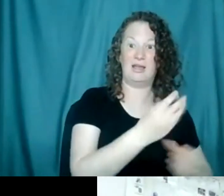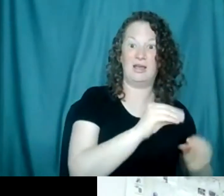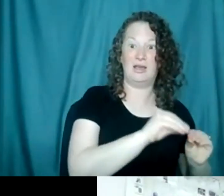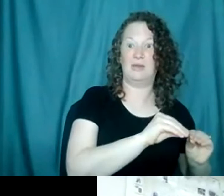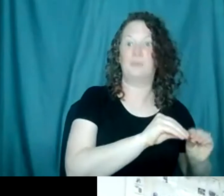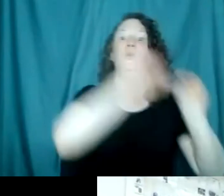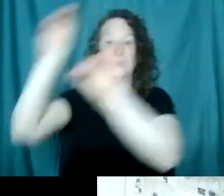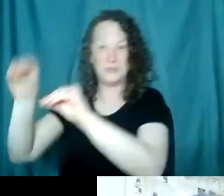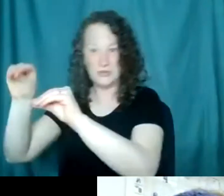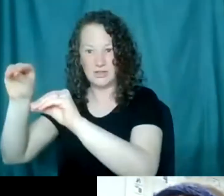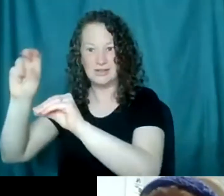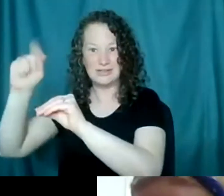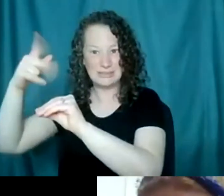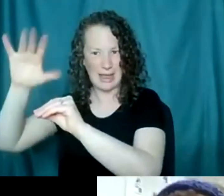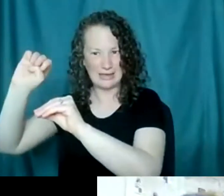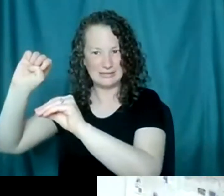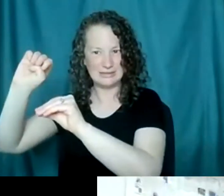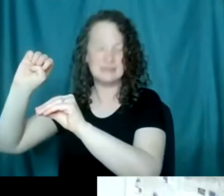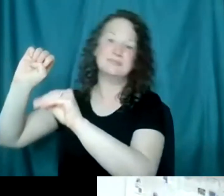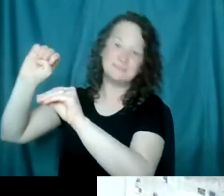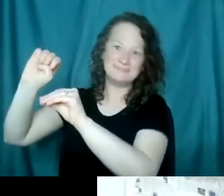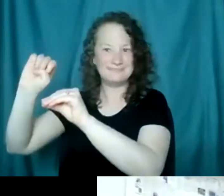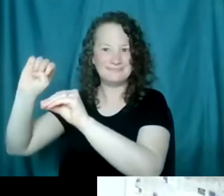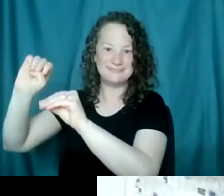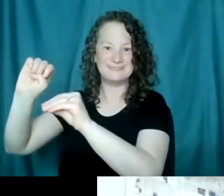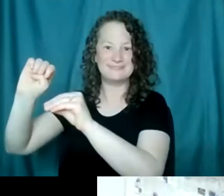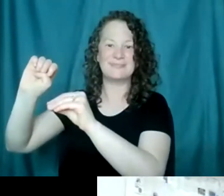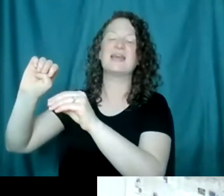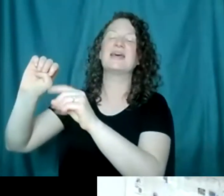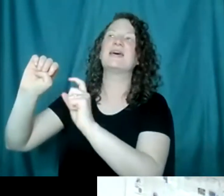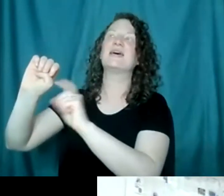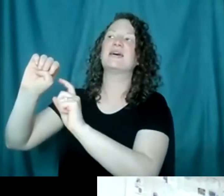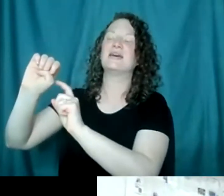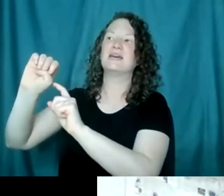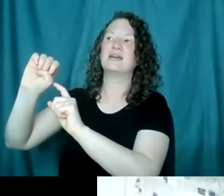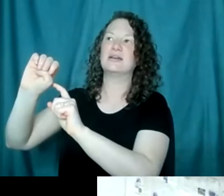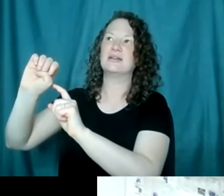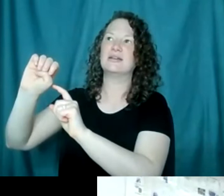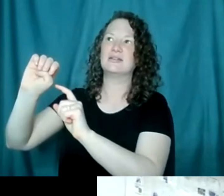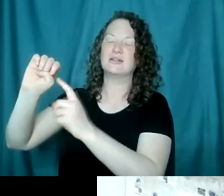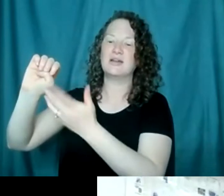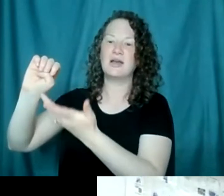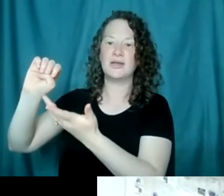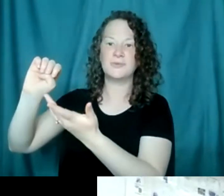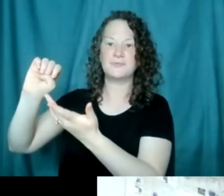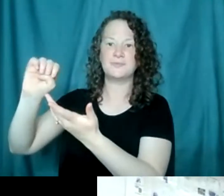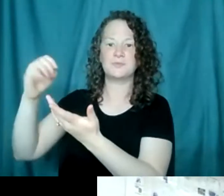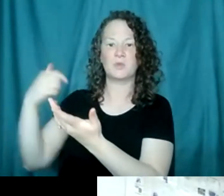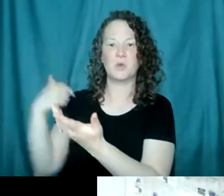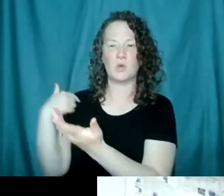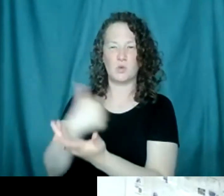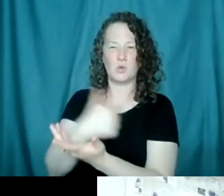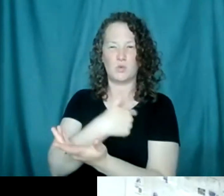that, like, when we bring plants into space, that we can explore